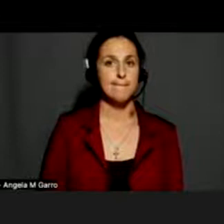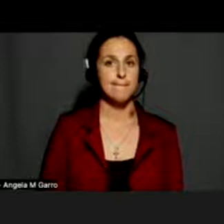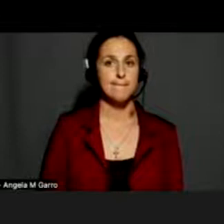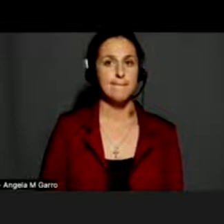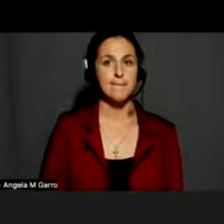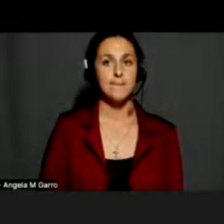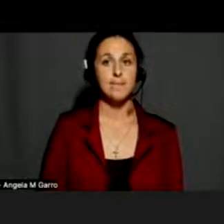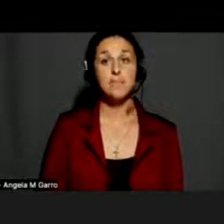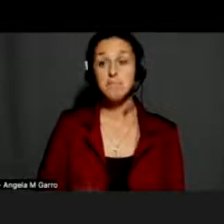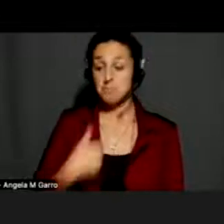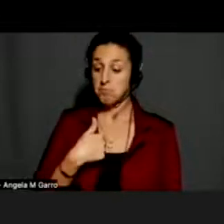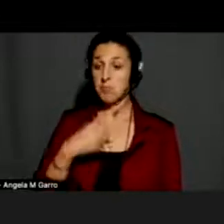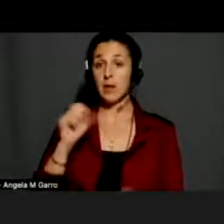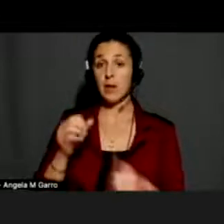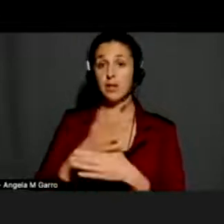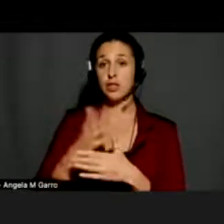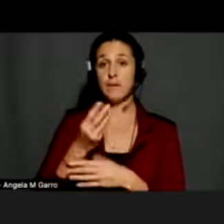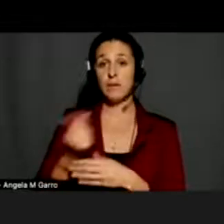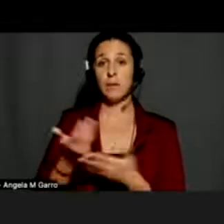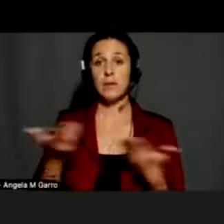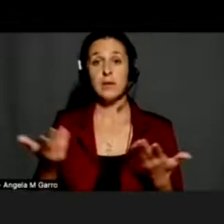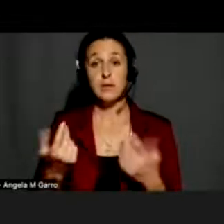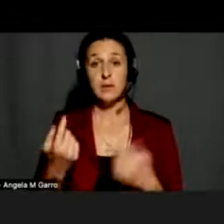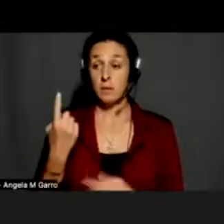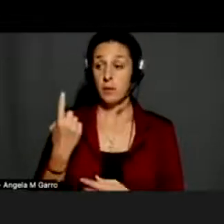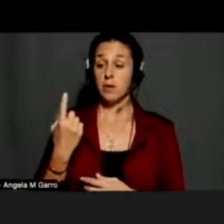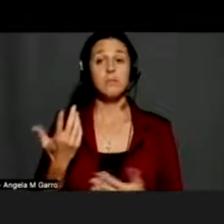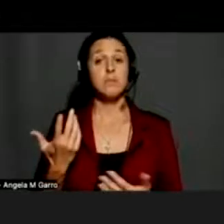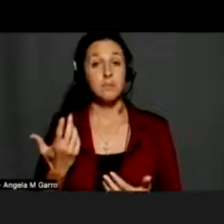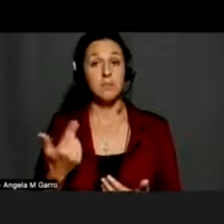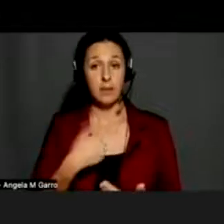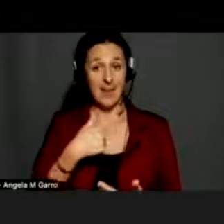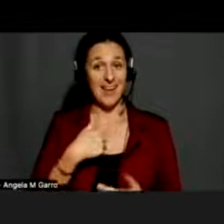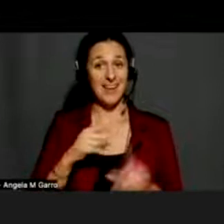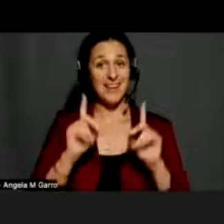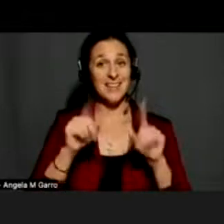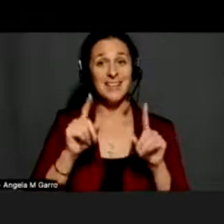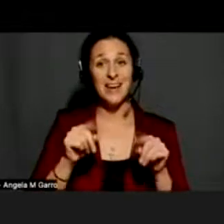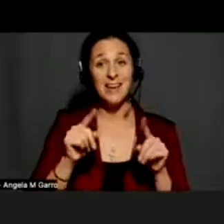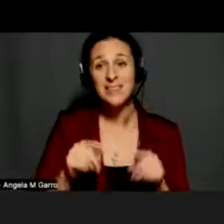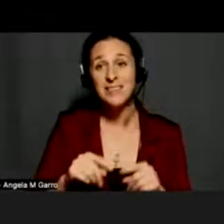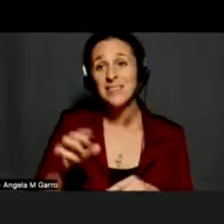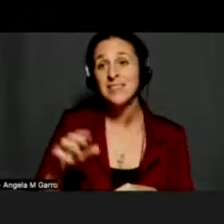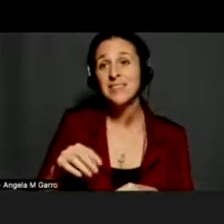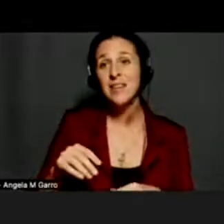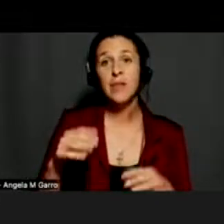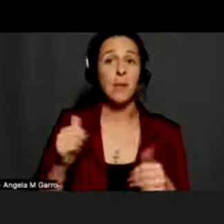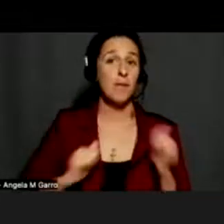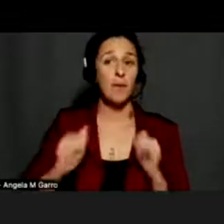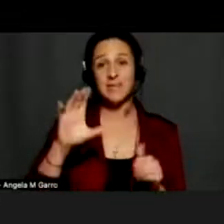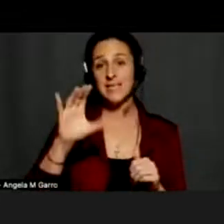I can share a couple of things. One is that I attended the Bowditch performance at Cinderella. Show